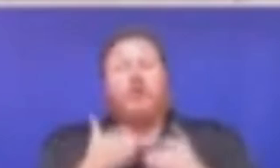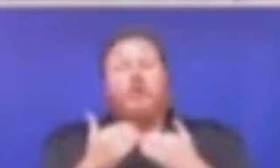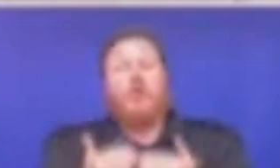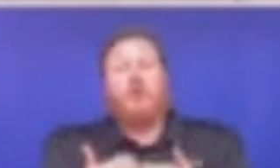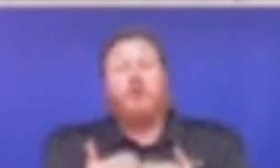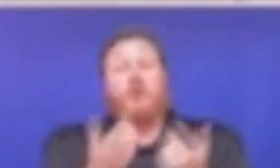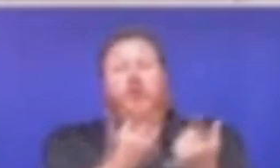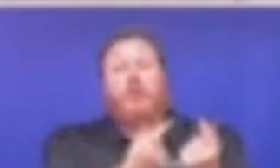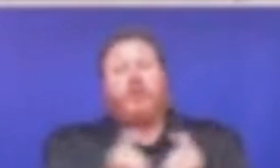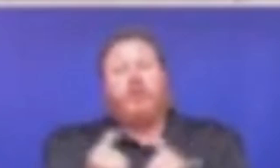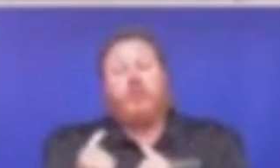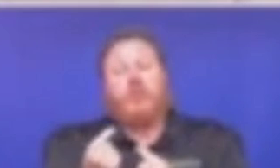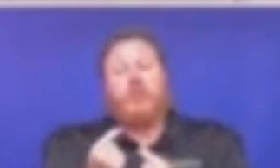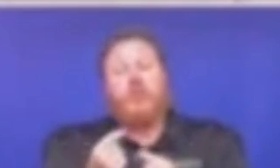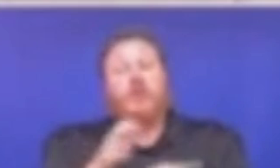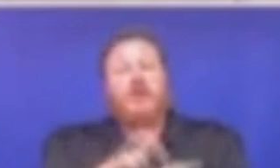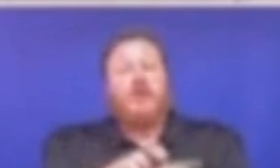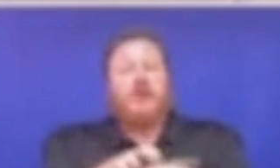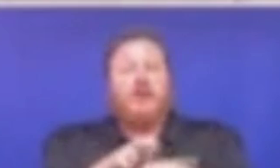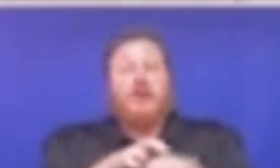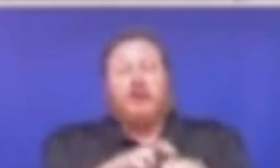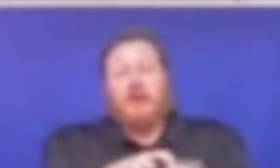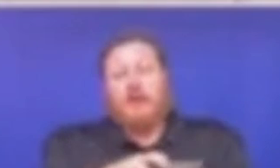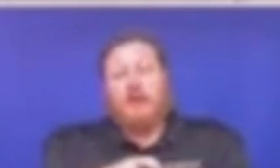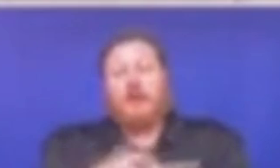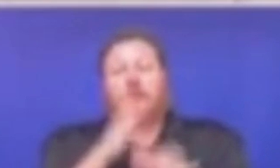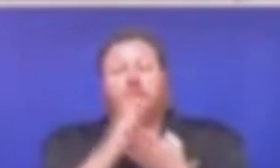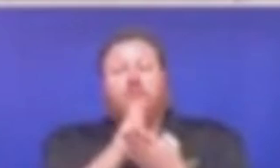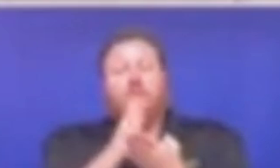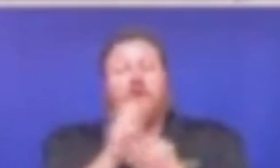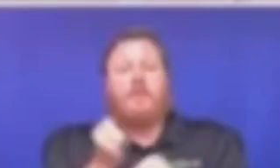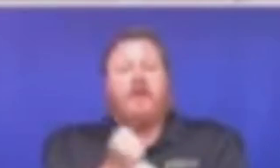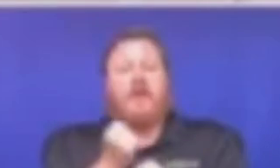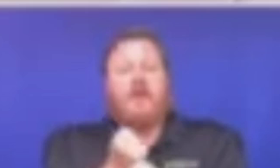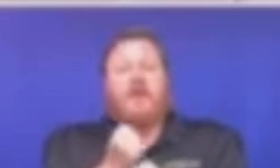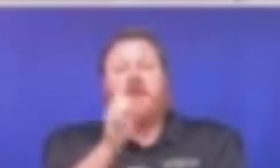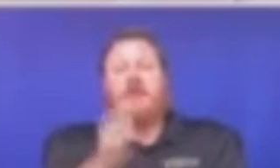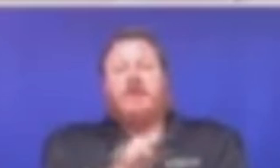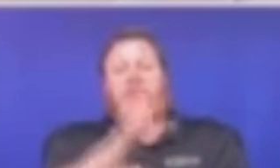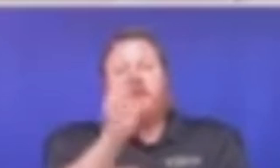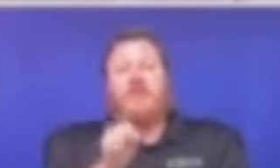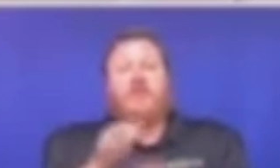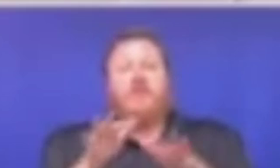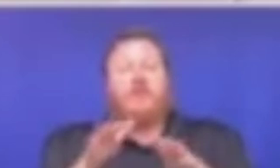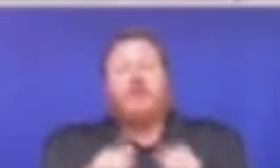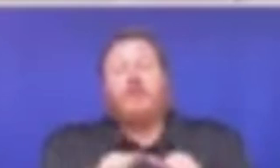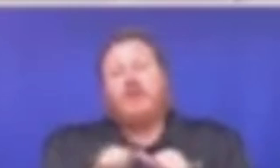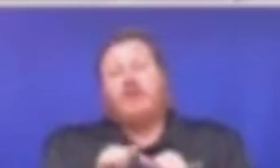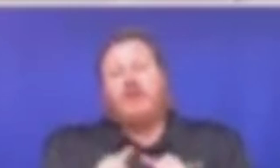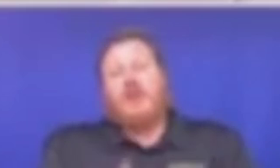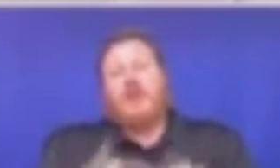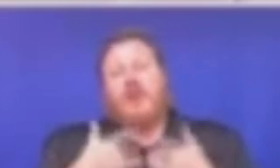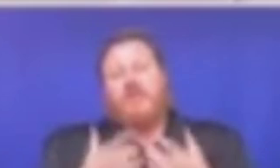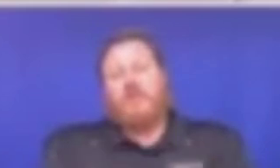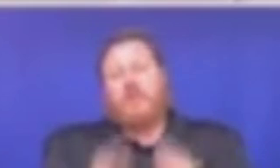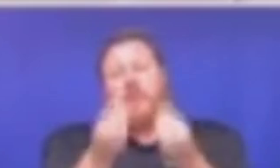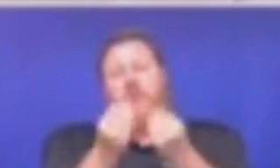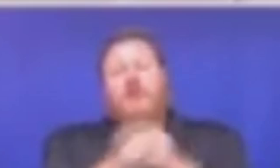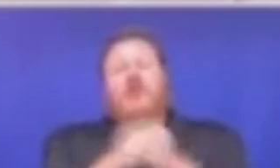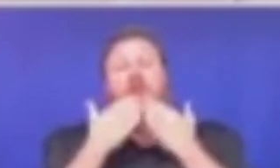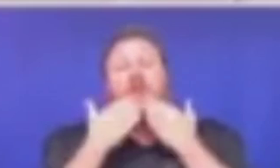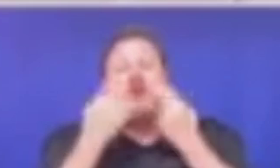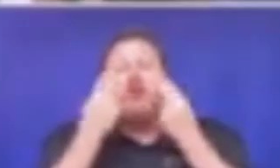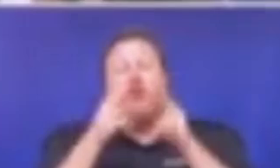doing what is needed to ensure that South Africans get a better life. Thank you,